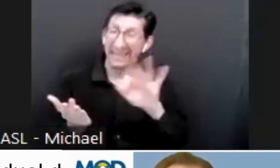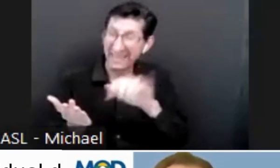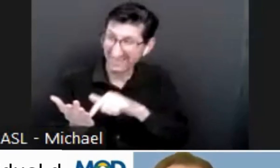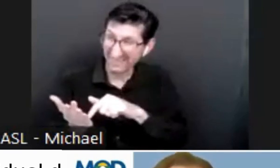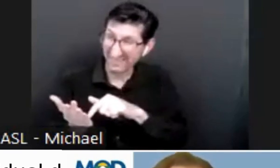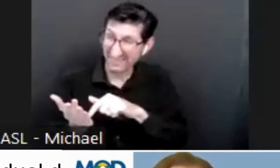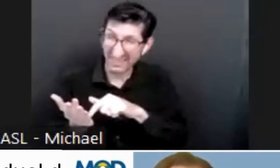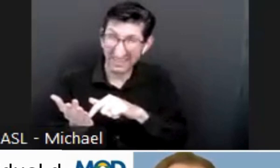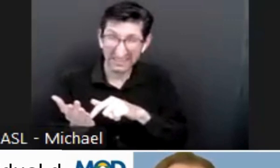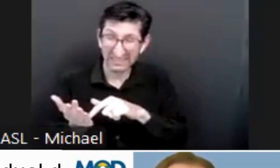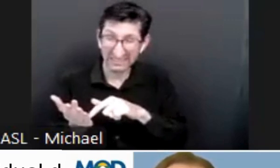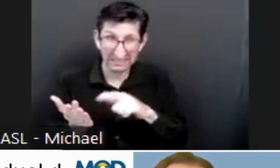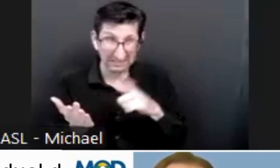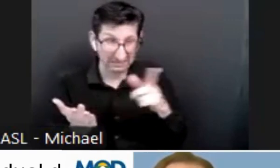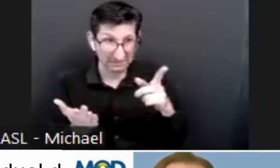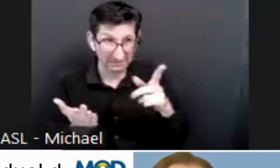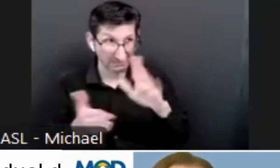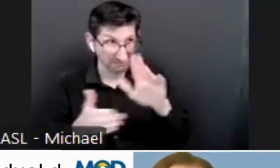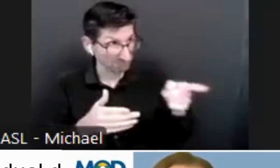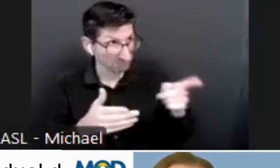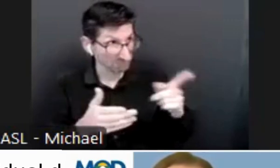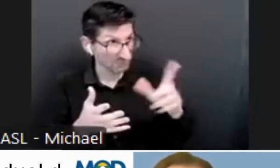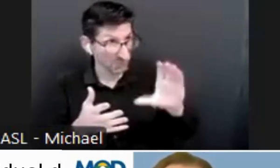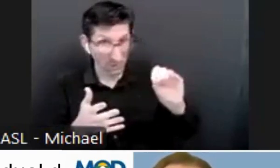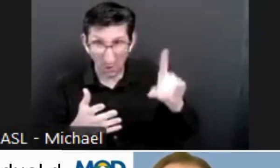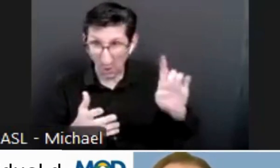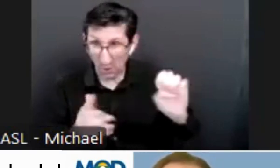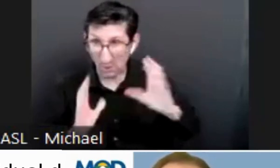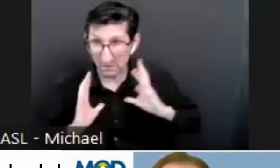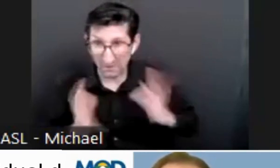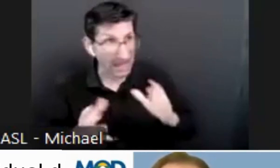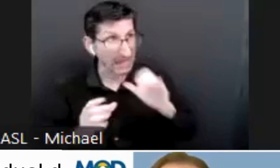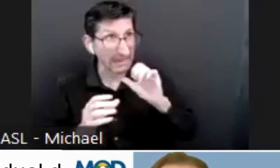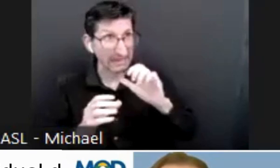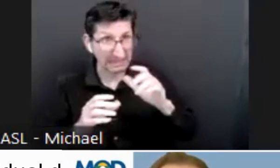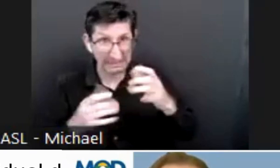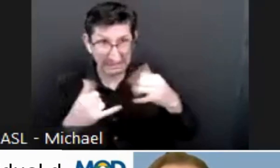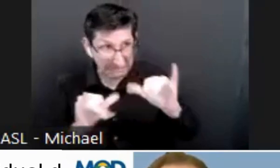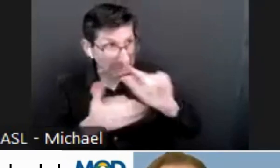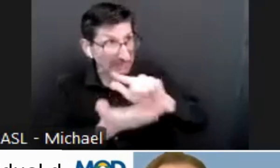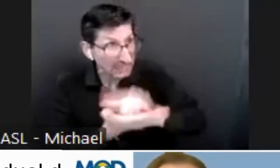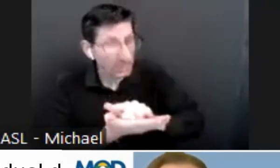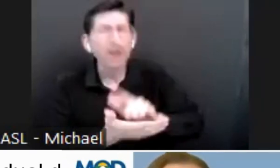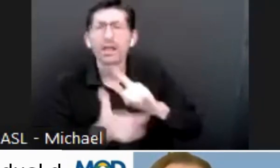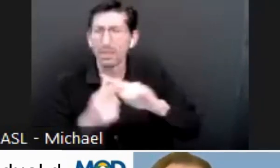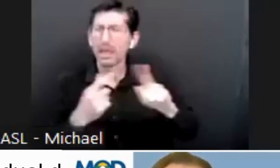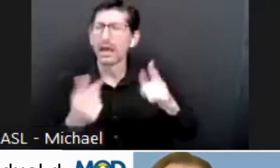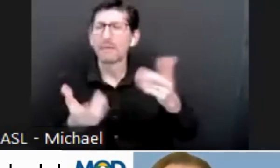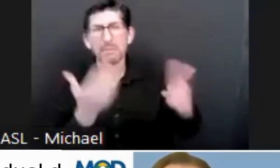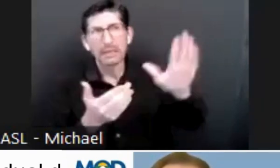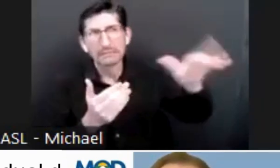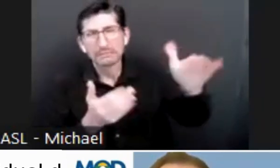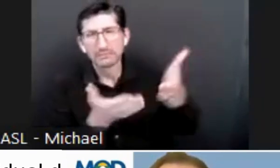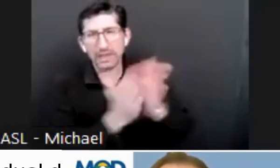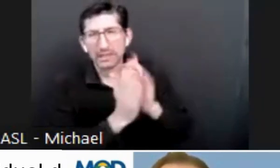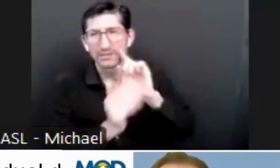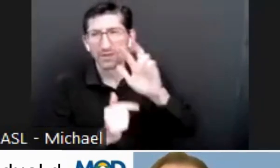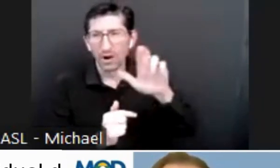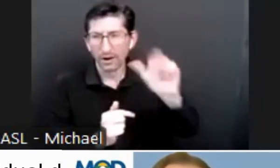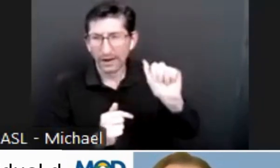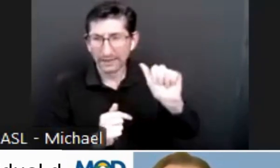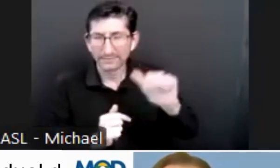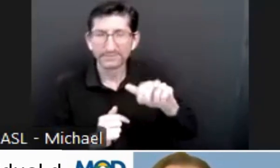after those basic requirements are met, then you might request an accommodation or modification. So an example of that is